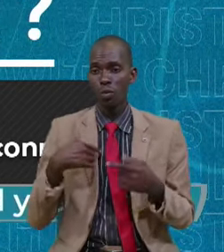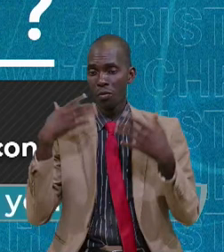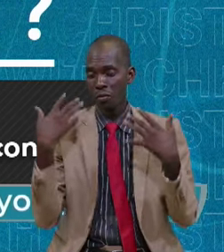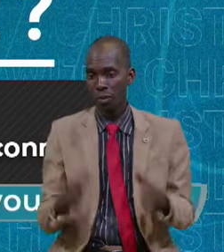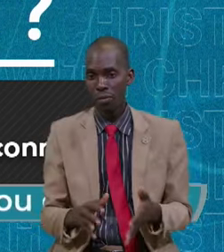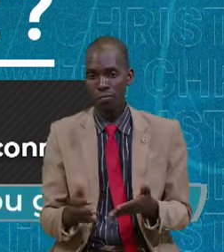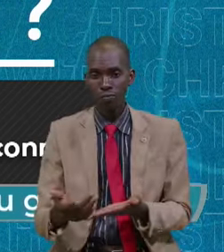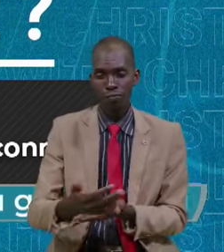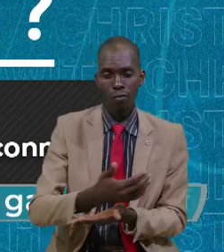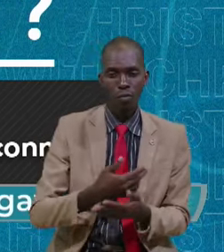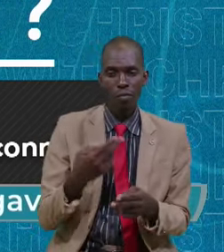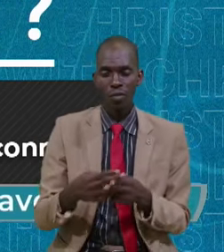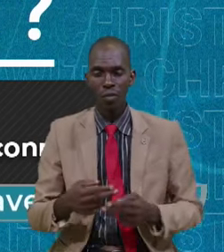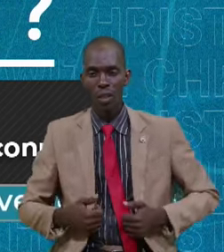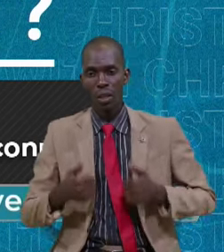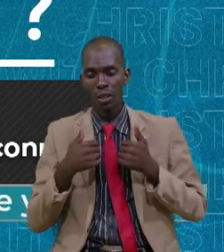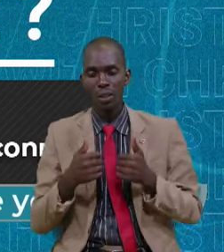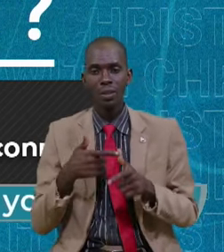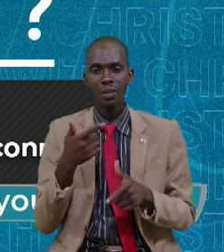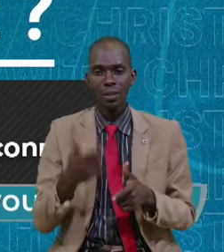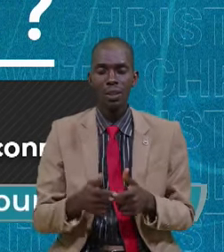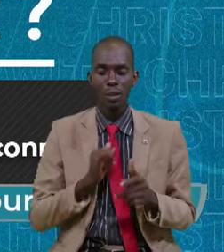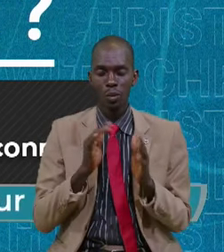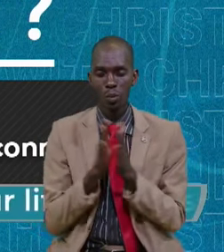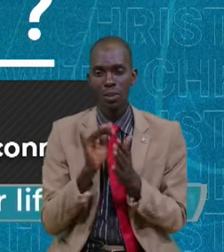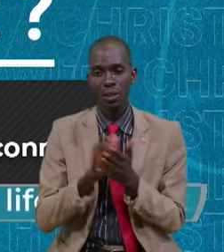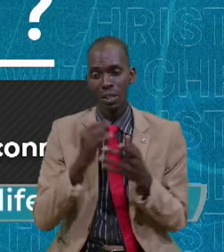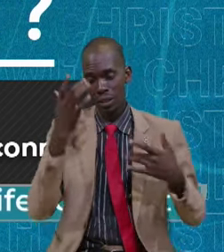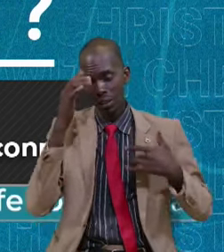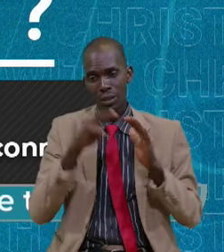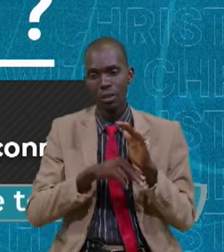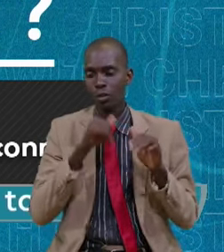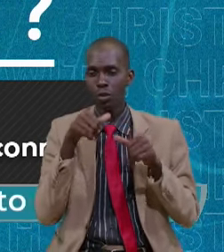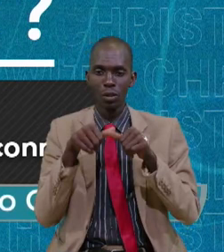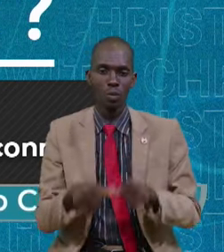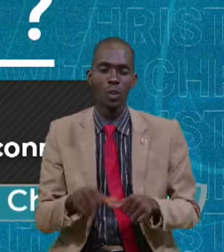back. Your sickness will not remain in your body tonight, in Jesus' name.